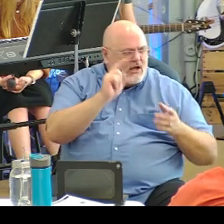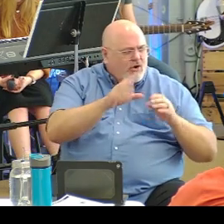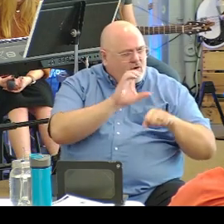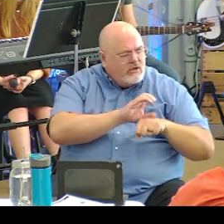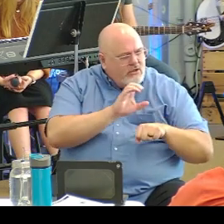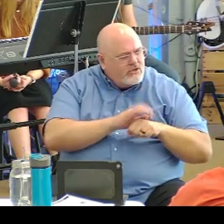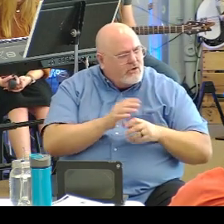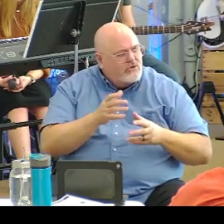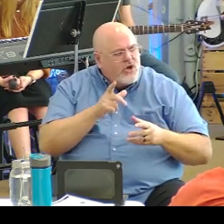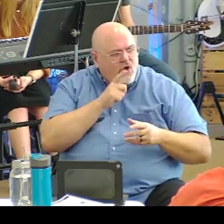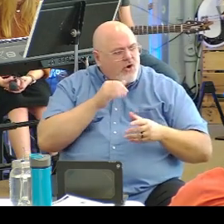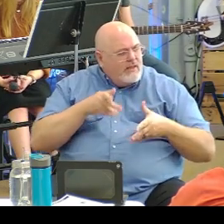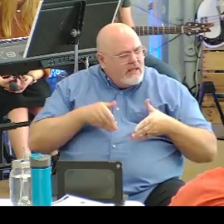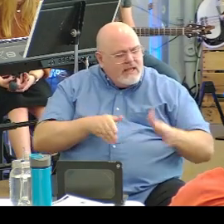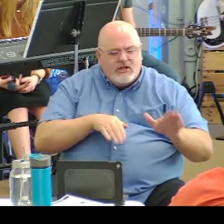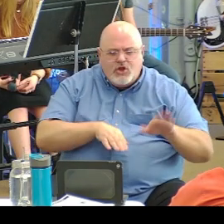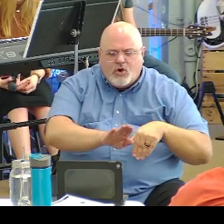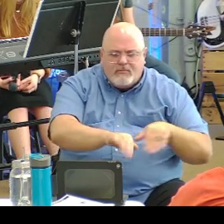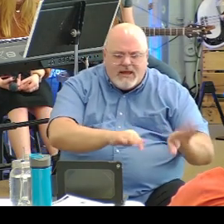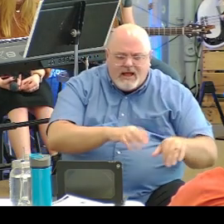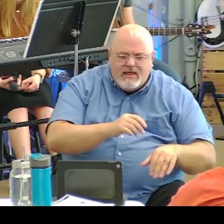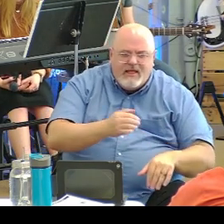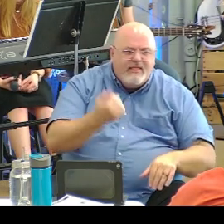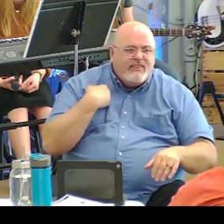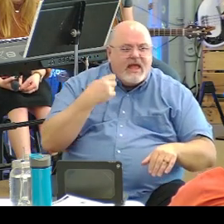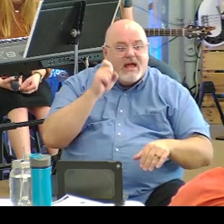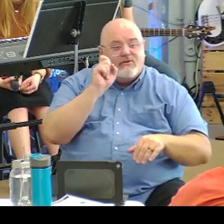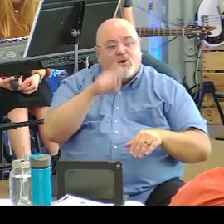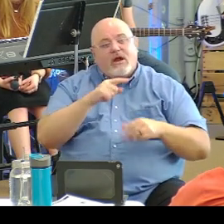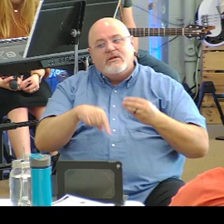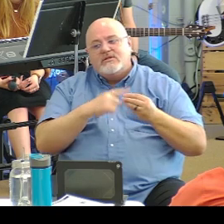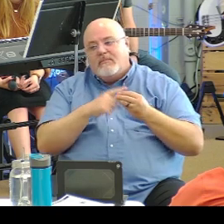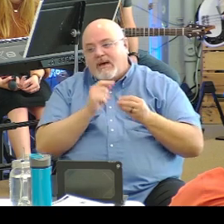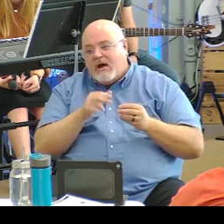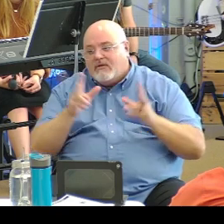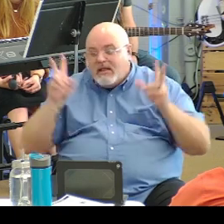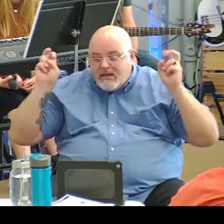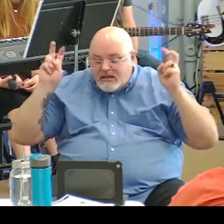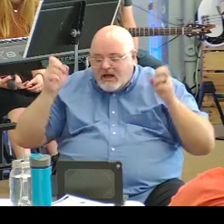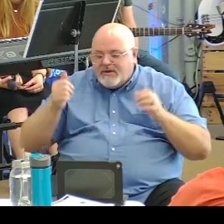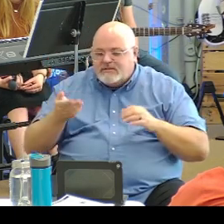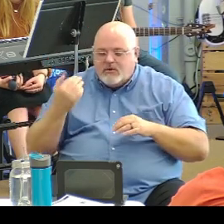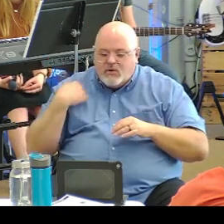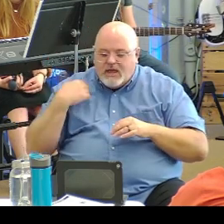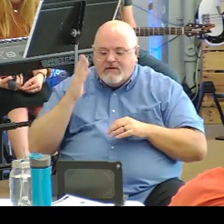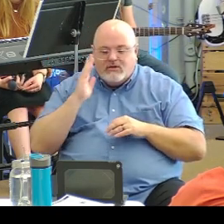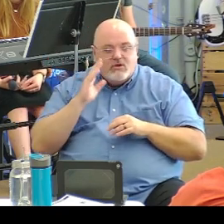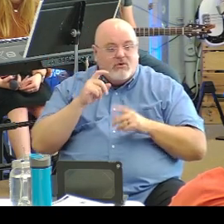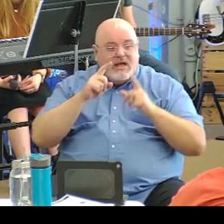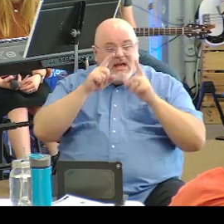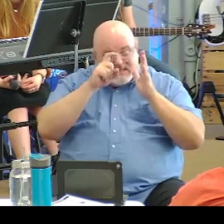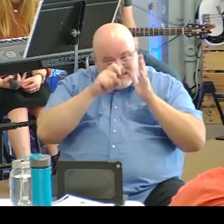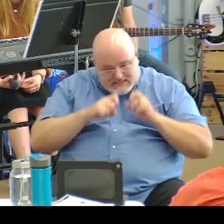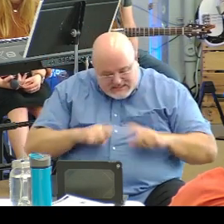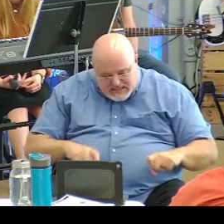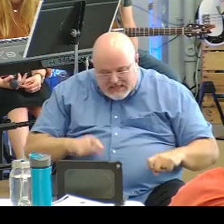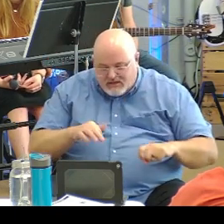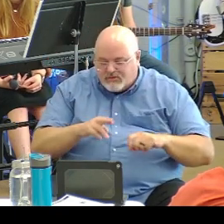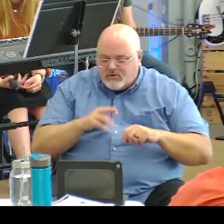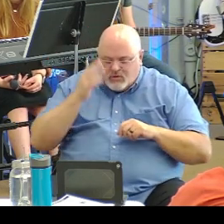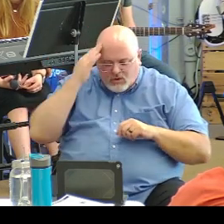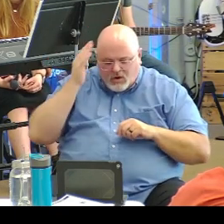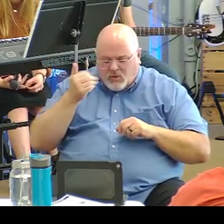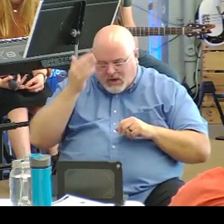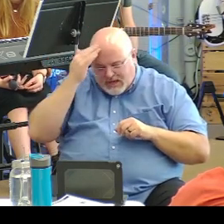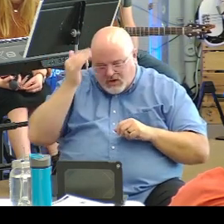God has put in your path, and they have questions about the topics that we're covering, you don't have to go digging through a ton of resources. You go,